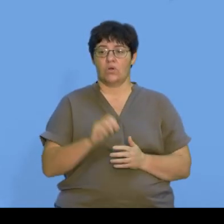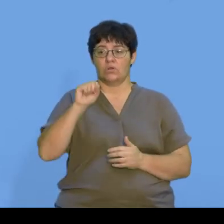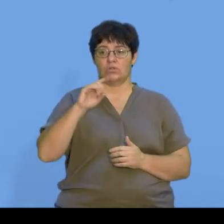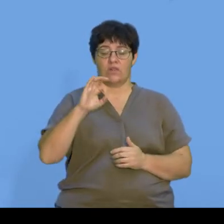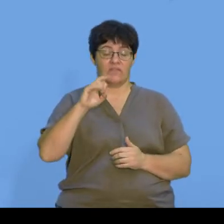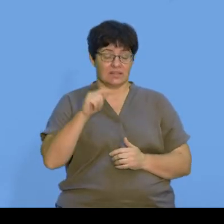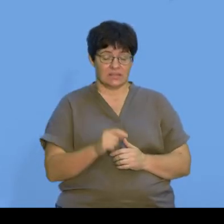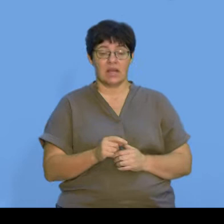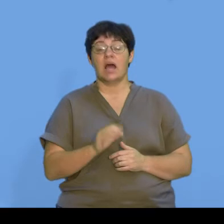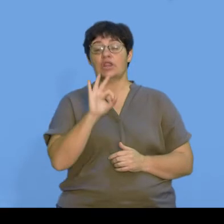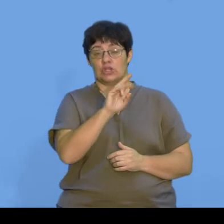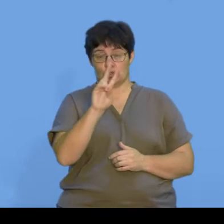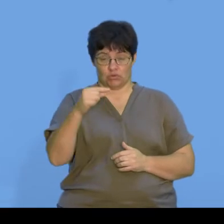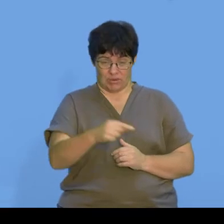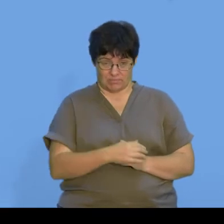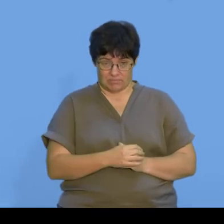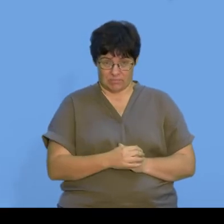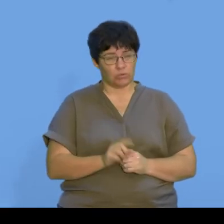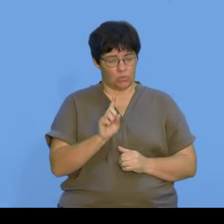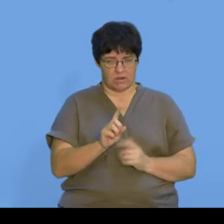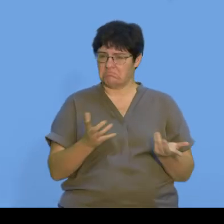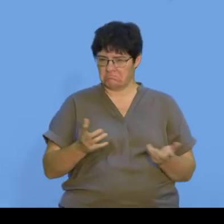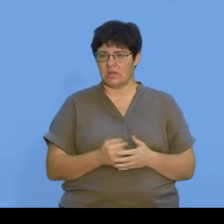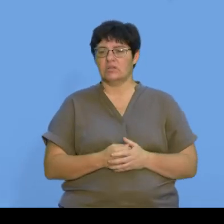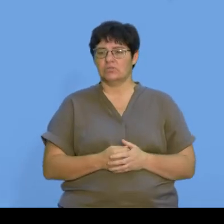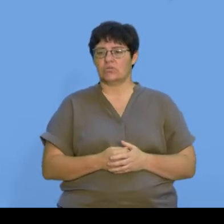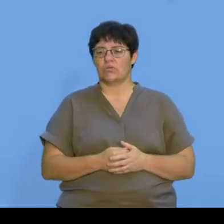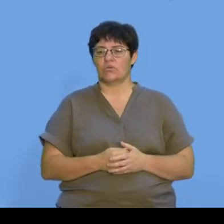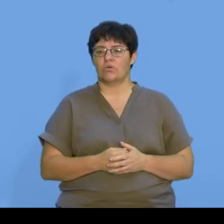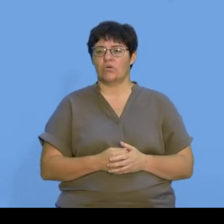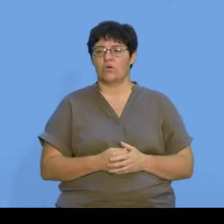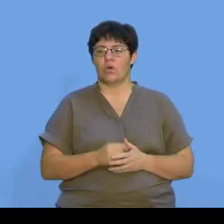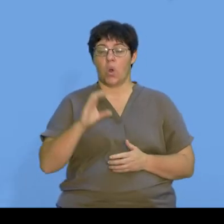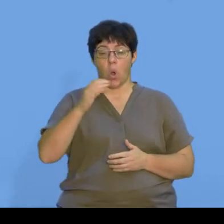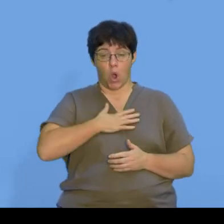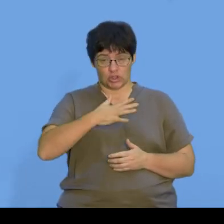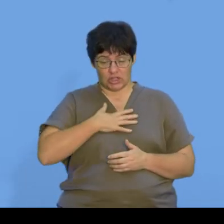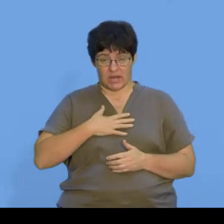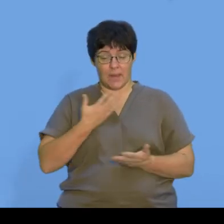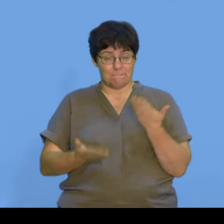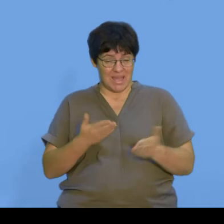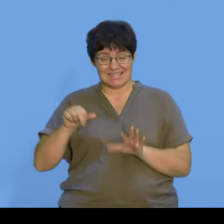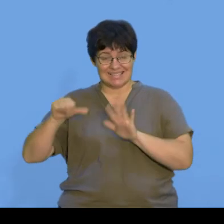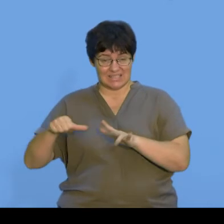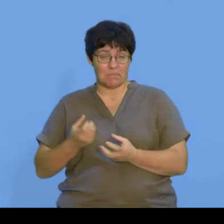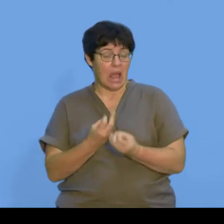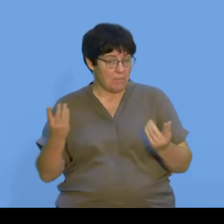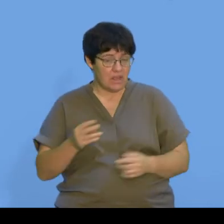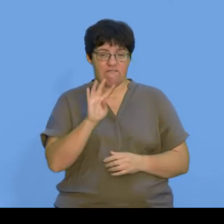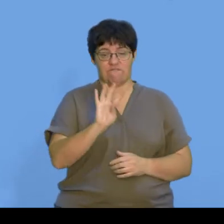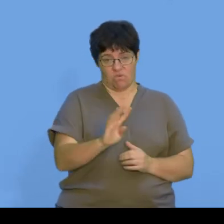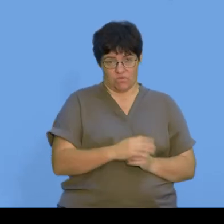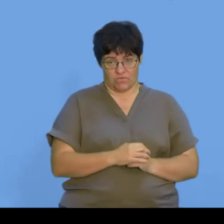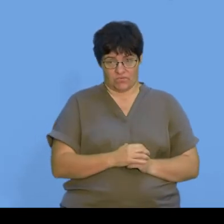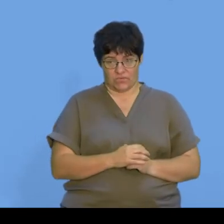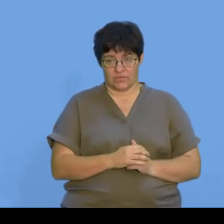mole. Each oxygen has a mass of 16, but there's 4 of them. So the total, the molar mass of this compound,